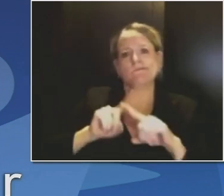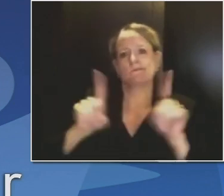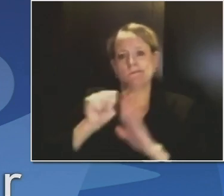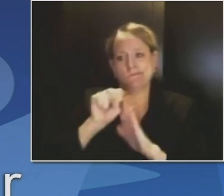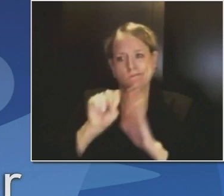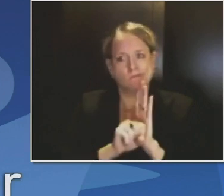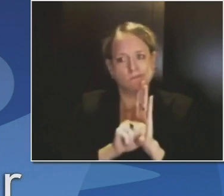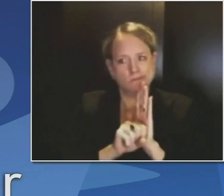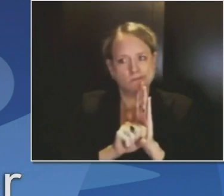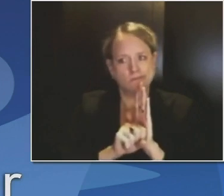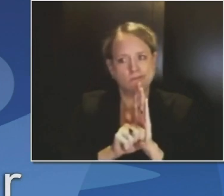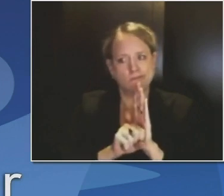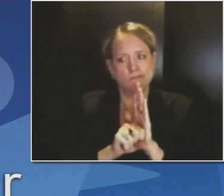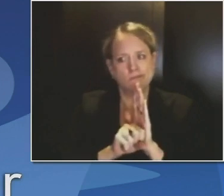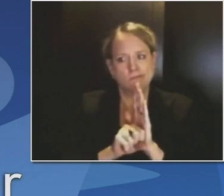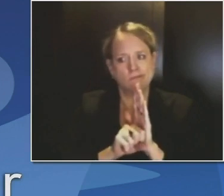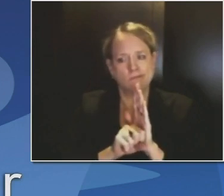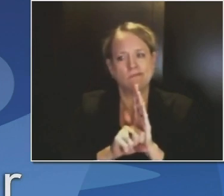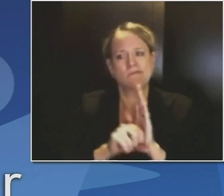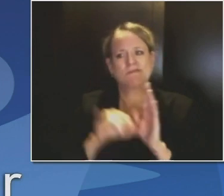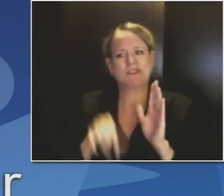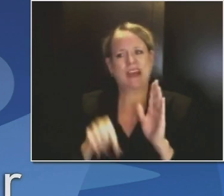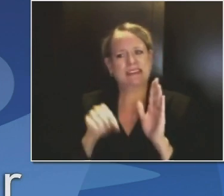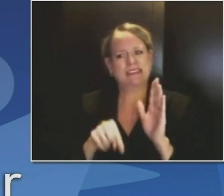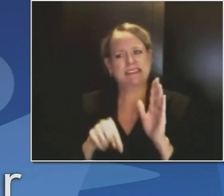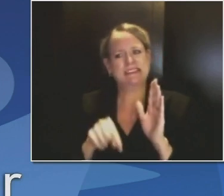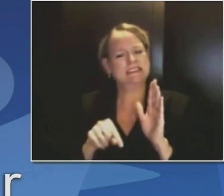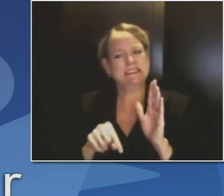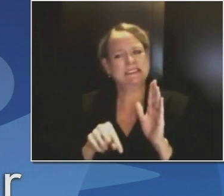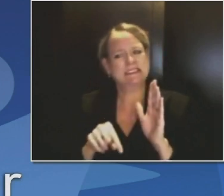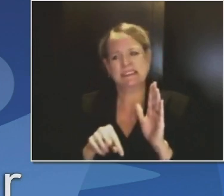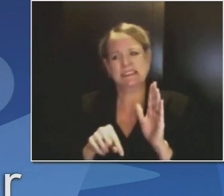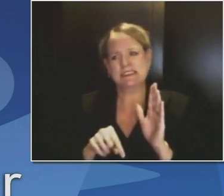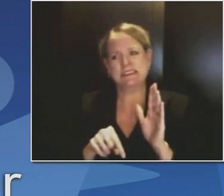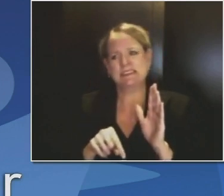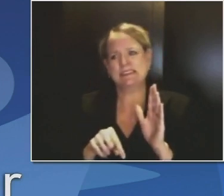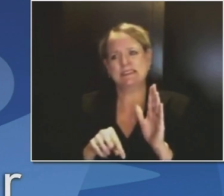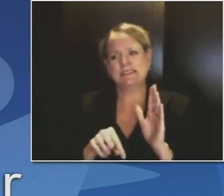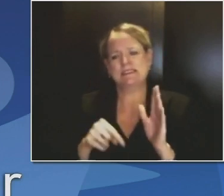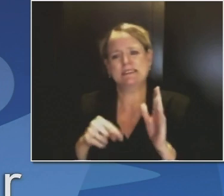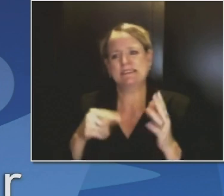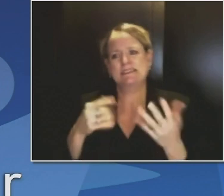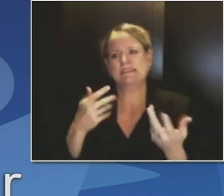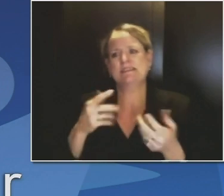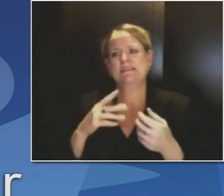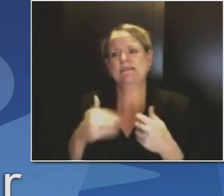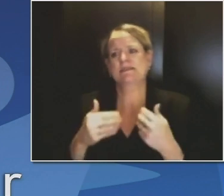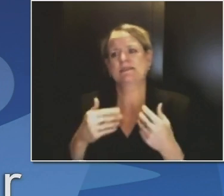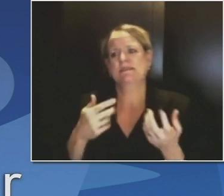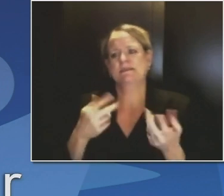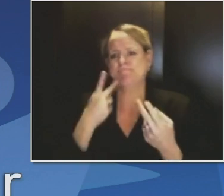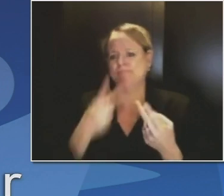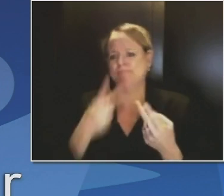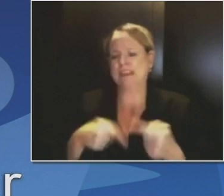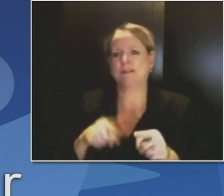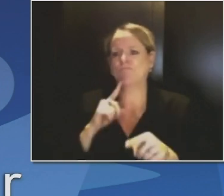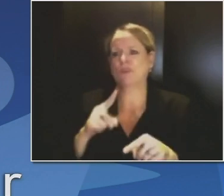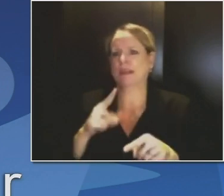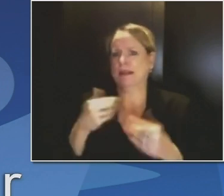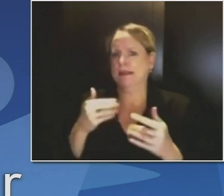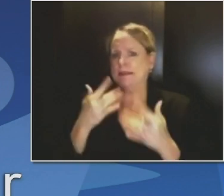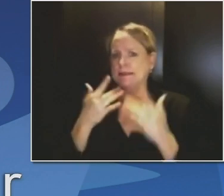nation, that's really going to be adding to some of the capacity issues for people that get those tests sent out